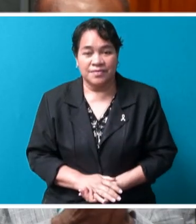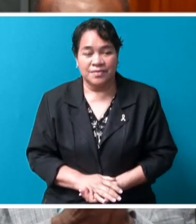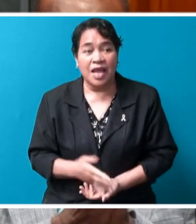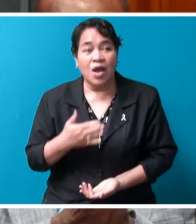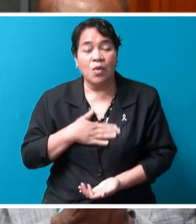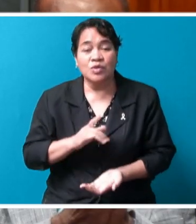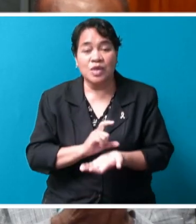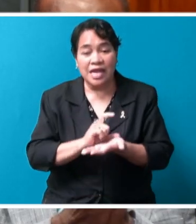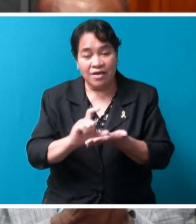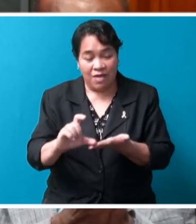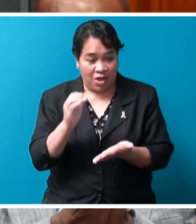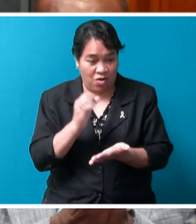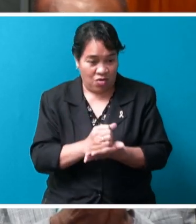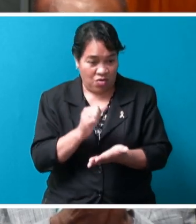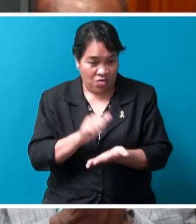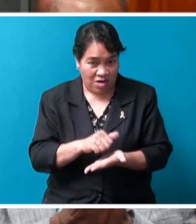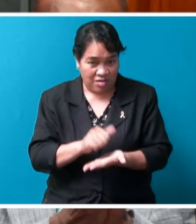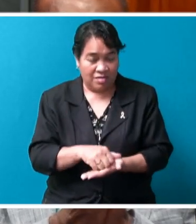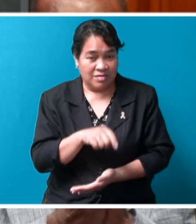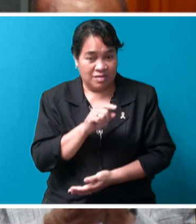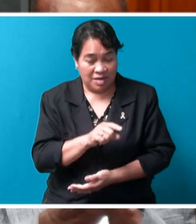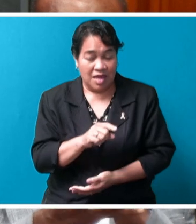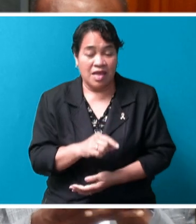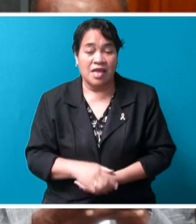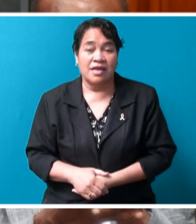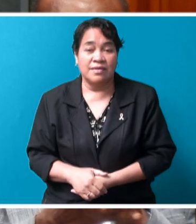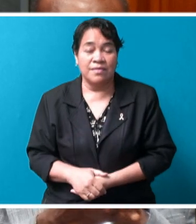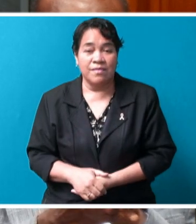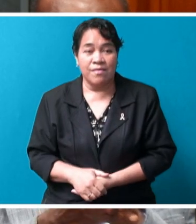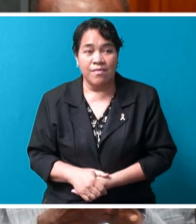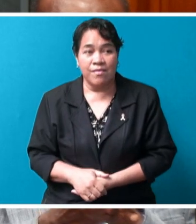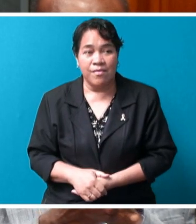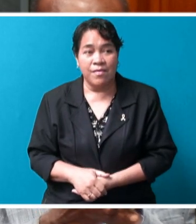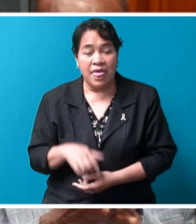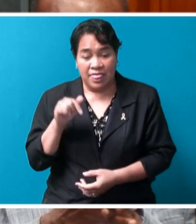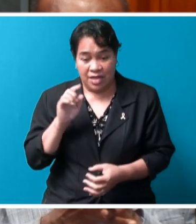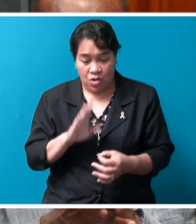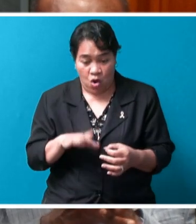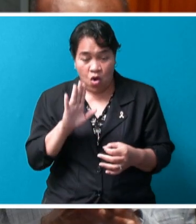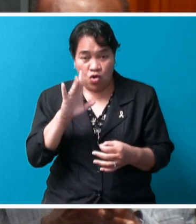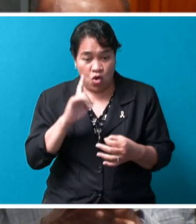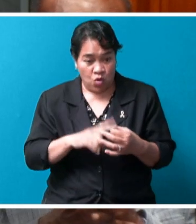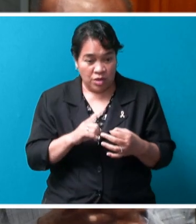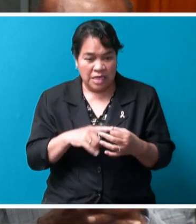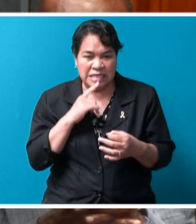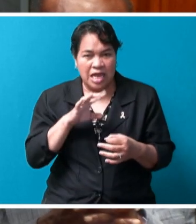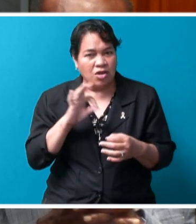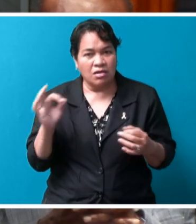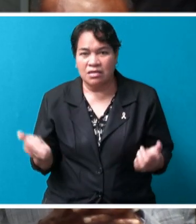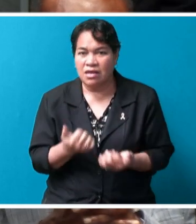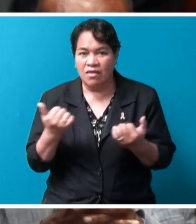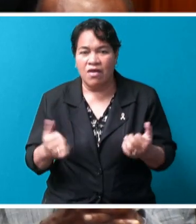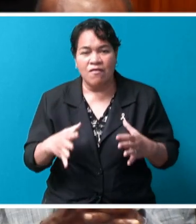clarify and correct the honourable member in terms of the this question relating to inadequate free education grant.